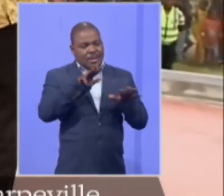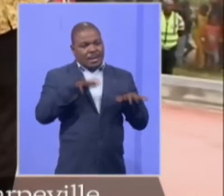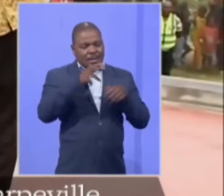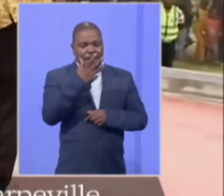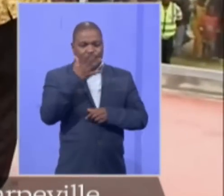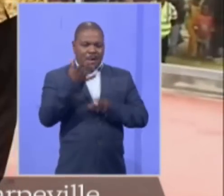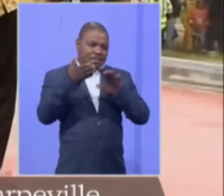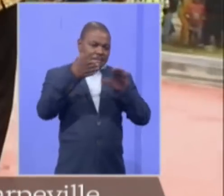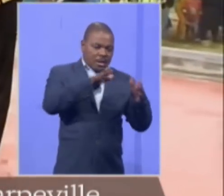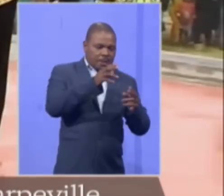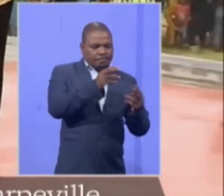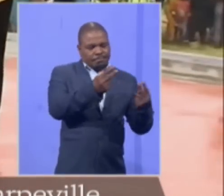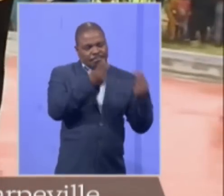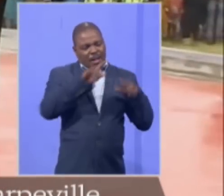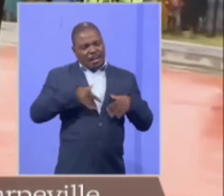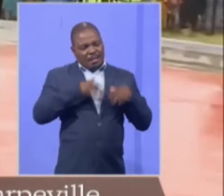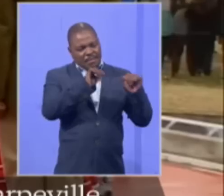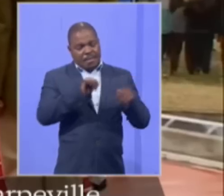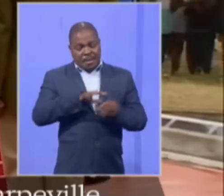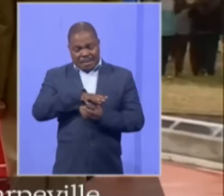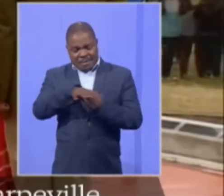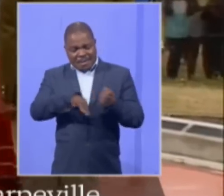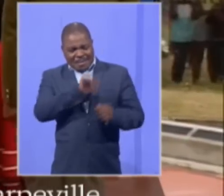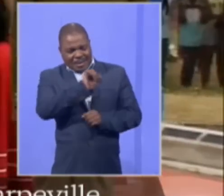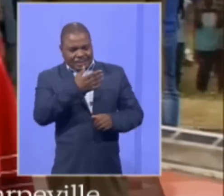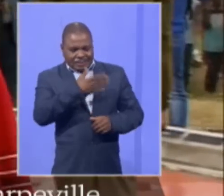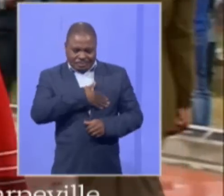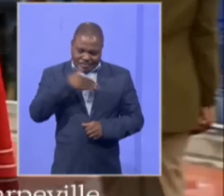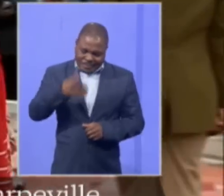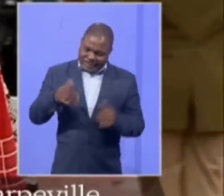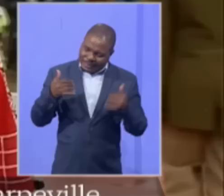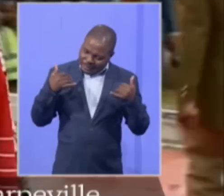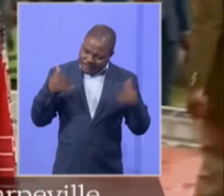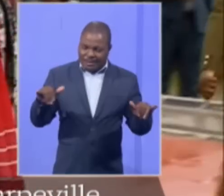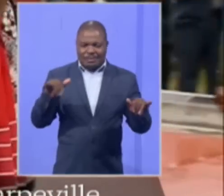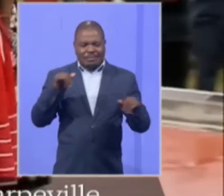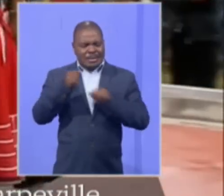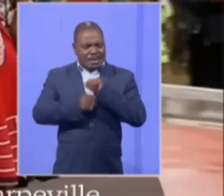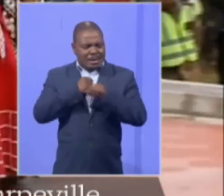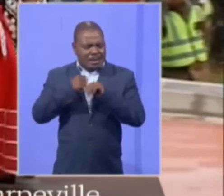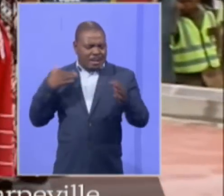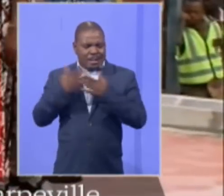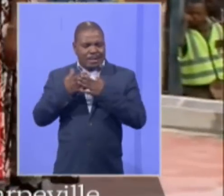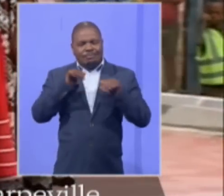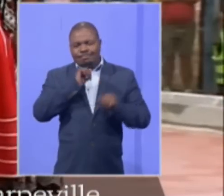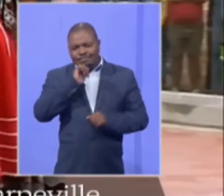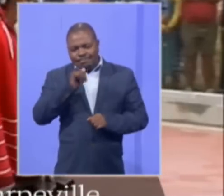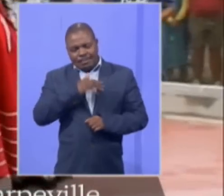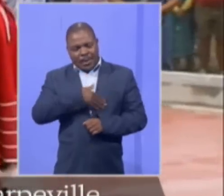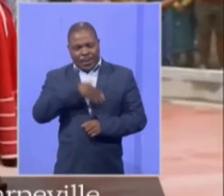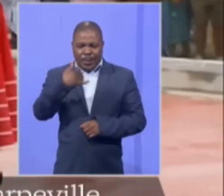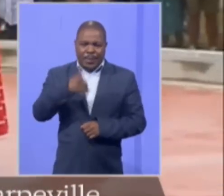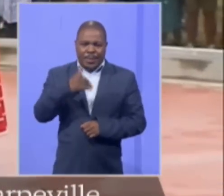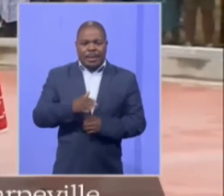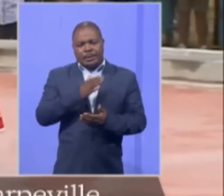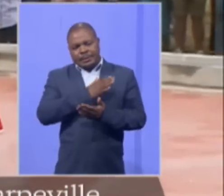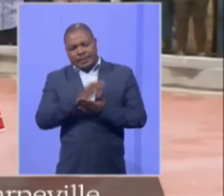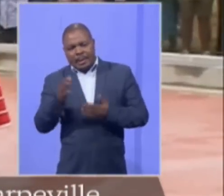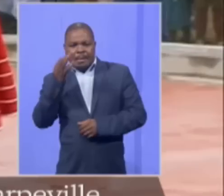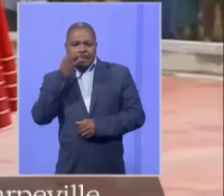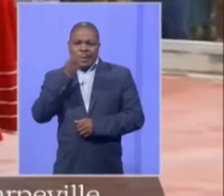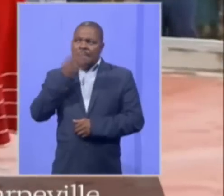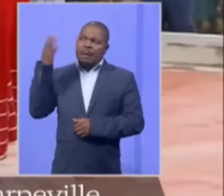ge go le bjalo ba malapa ba sa kwa bohloko le ka morago ga mengwaga tiragalo yeo e fetile. Ba bangwe ba tšere sebaka seo go bolela ka ditshepišo tšeo